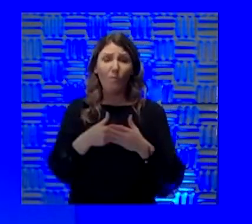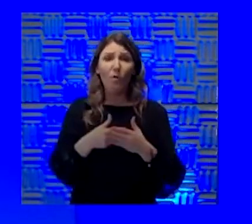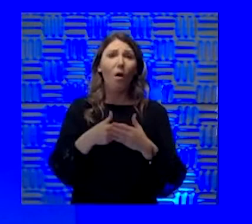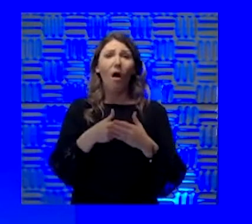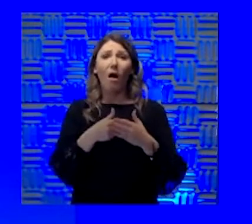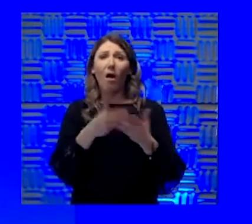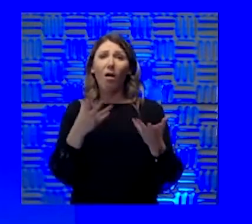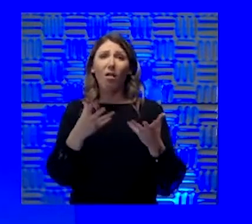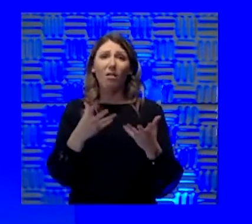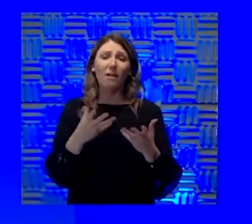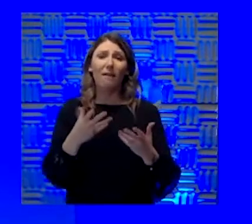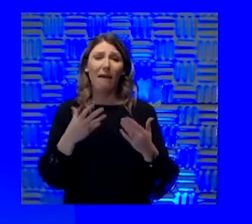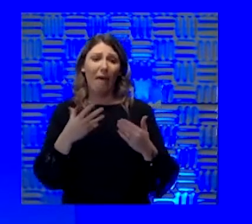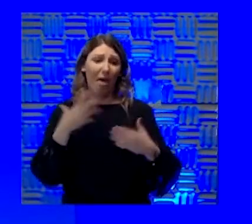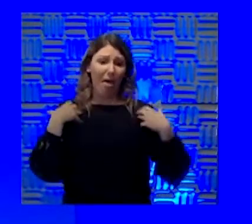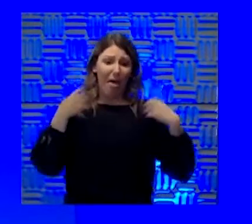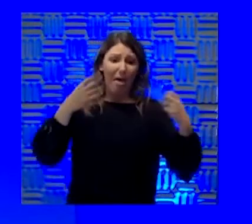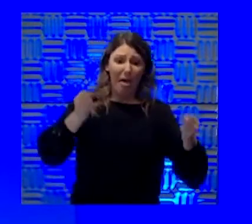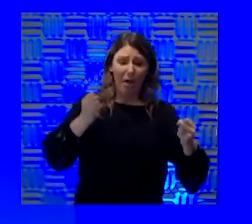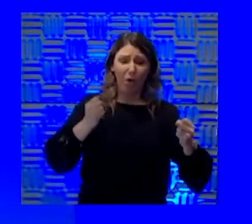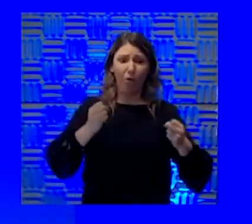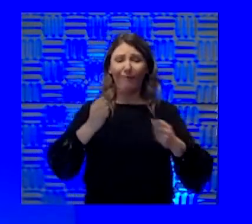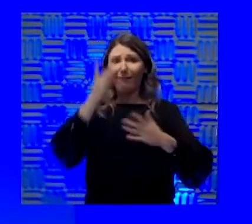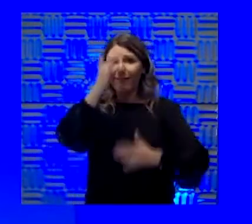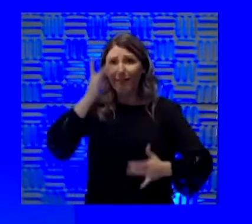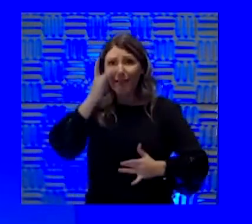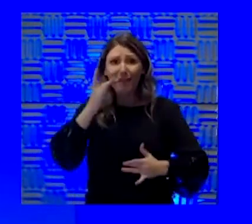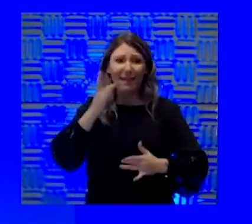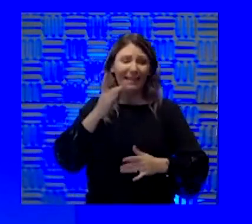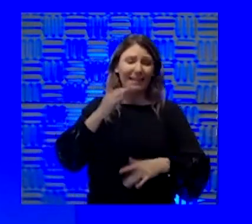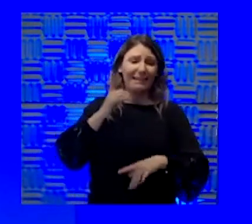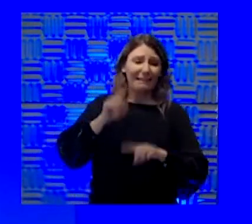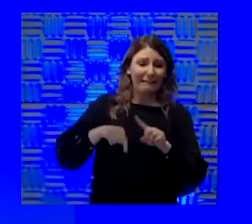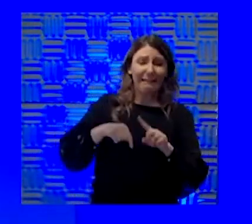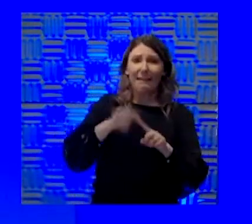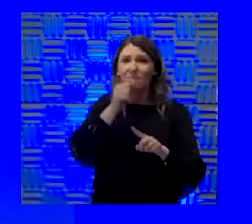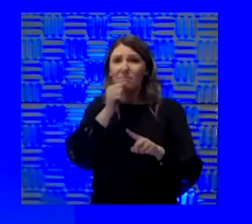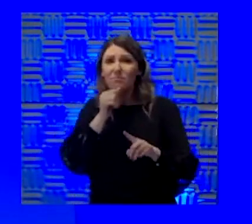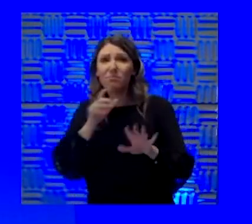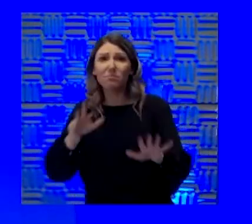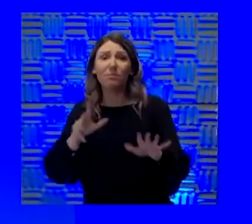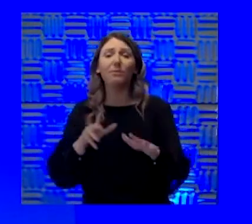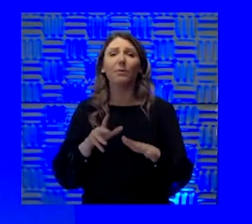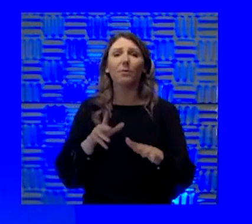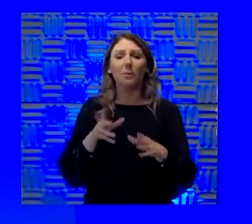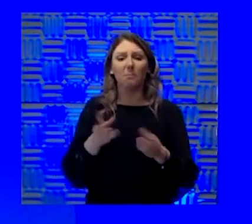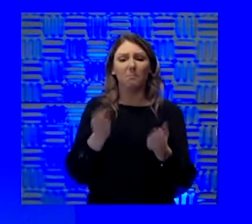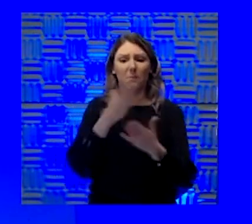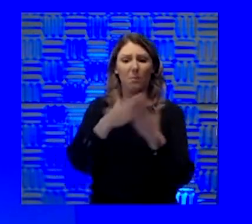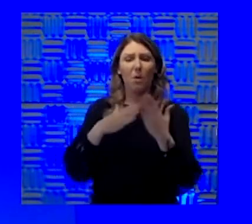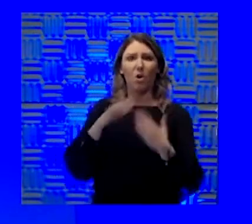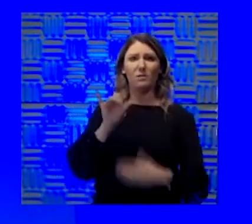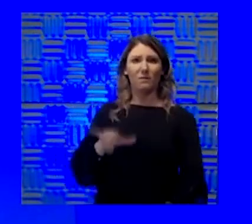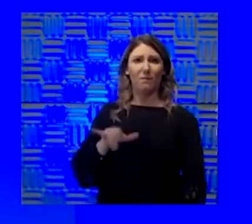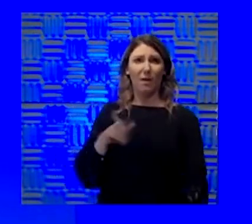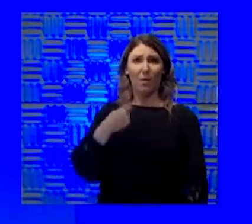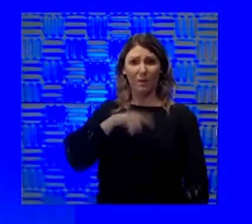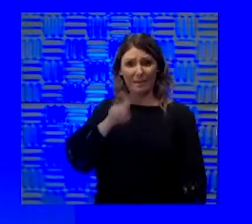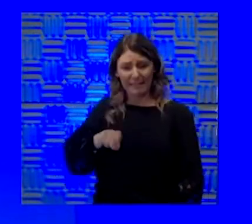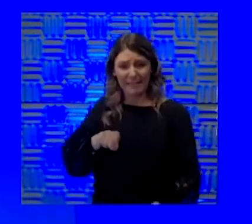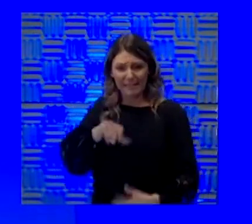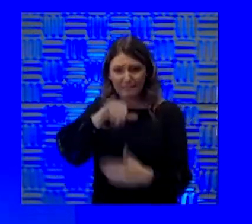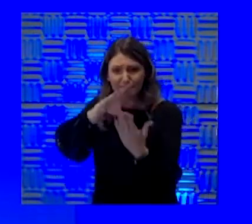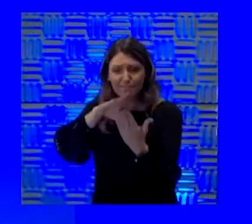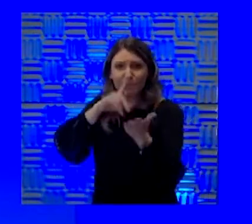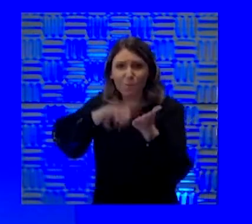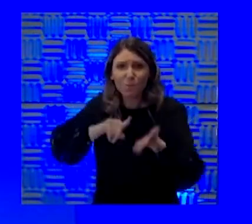disparities, but overall chronic illness health disparities, and there are many aspects to that, we need to continue to do that. We need to try and